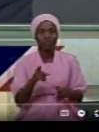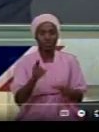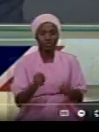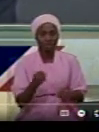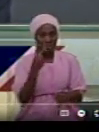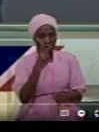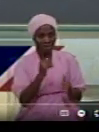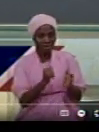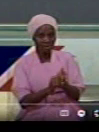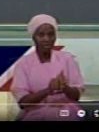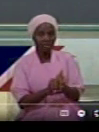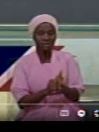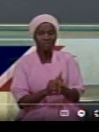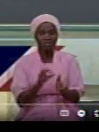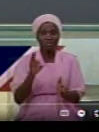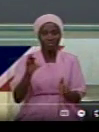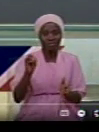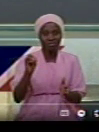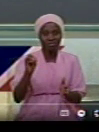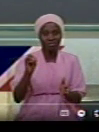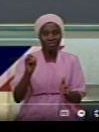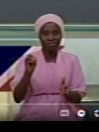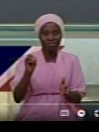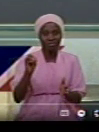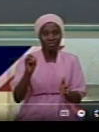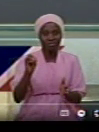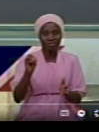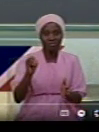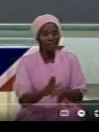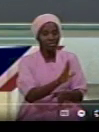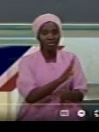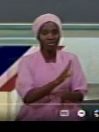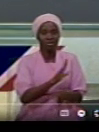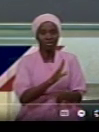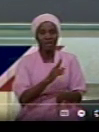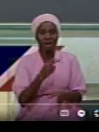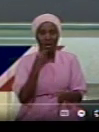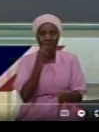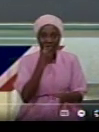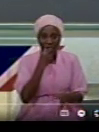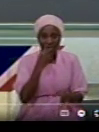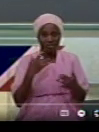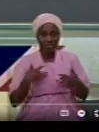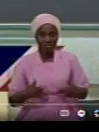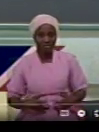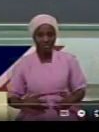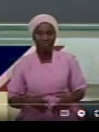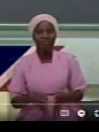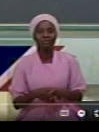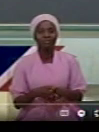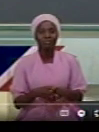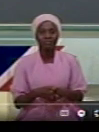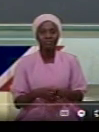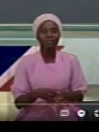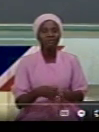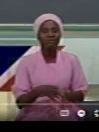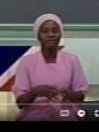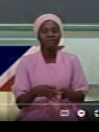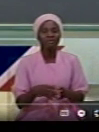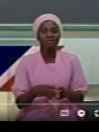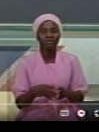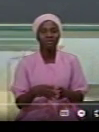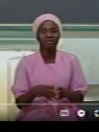form in their outward expression. You can do that without living faith, lively faith, abiding faith, saving